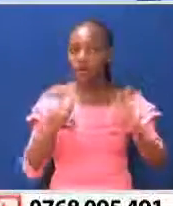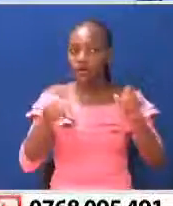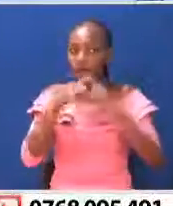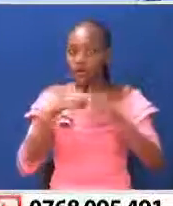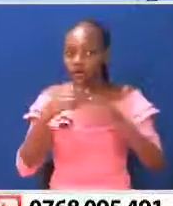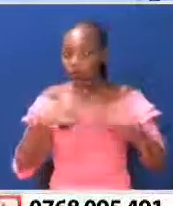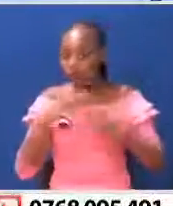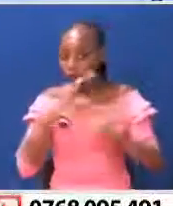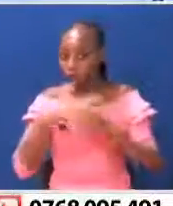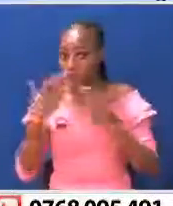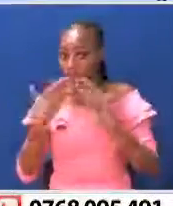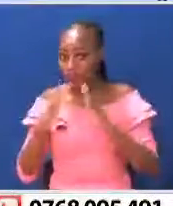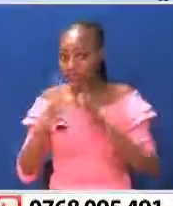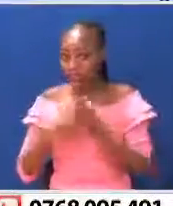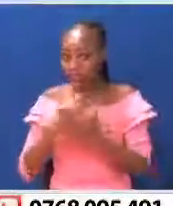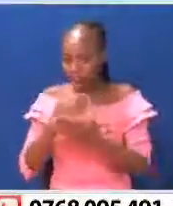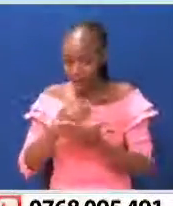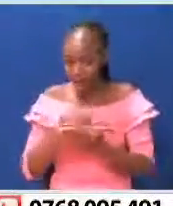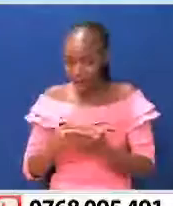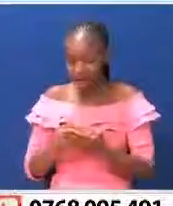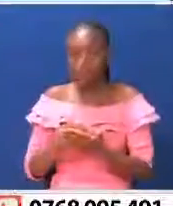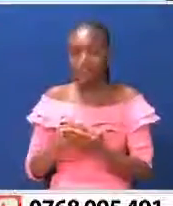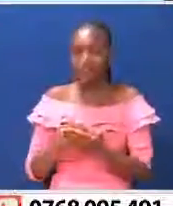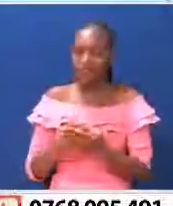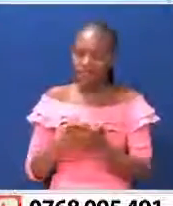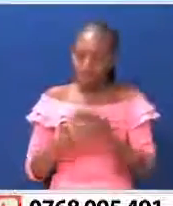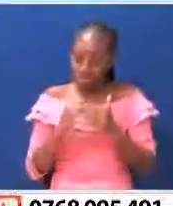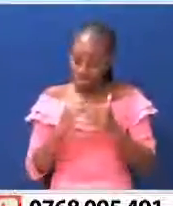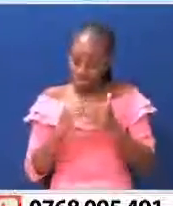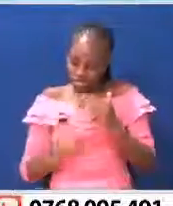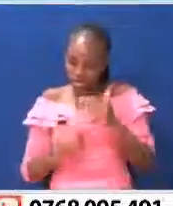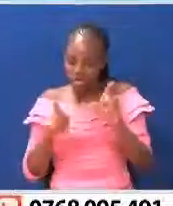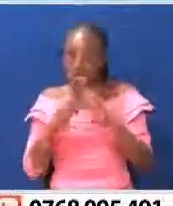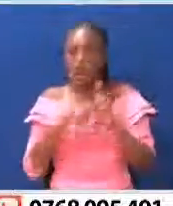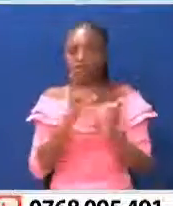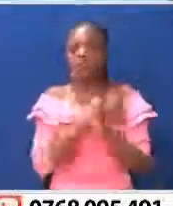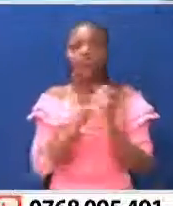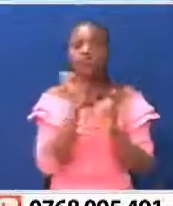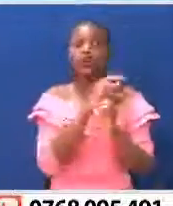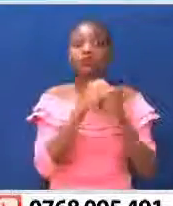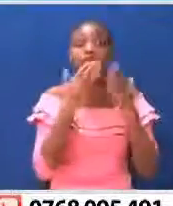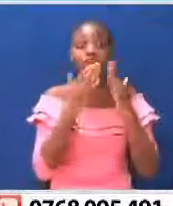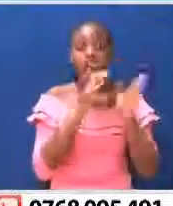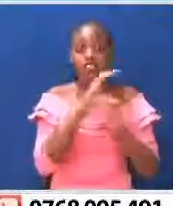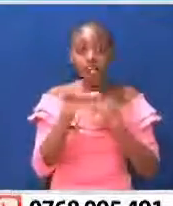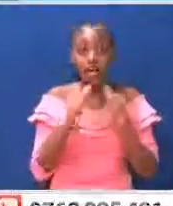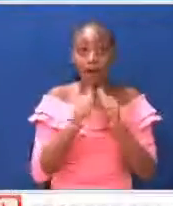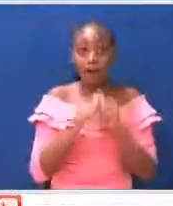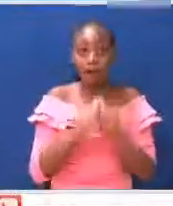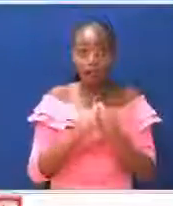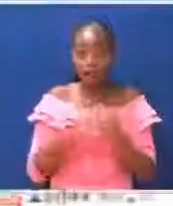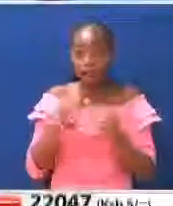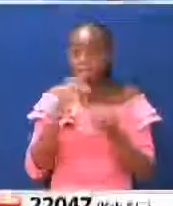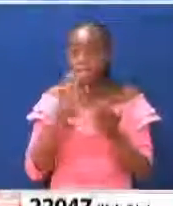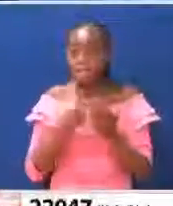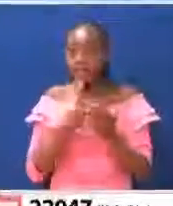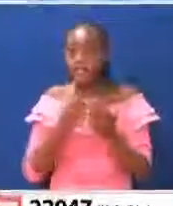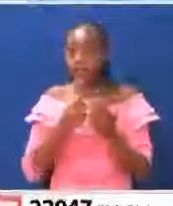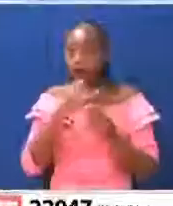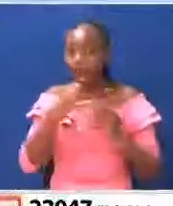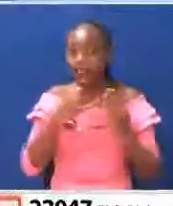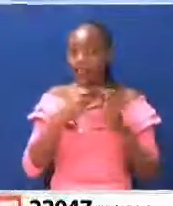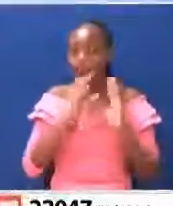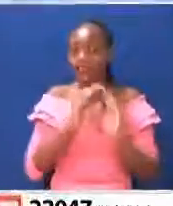been paid have received huge pay cuts. The doctors also complaining of lack of a medical cover, all